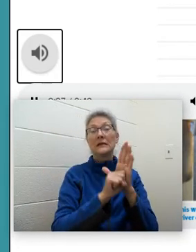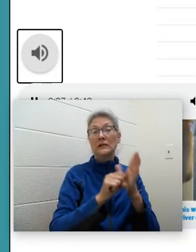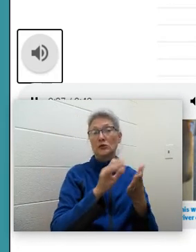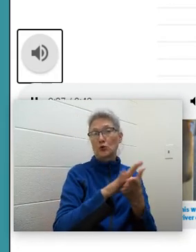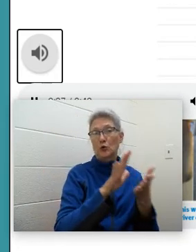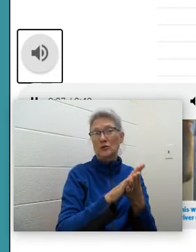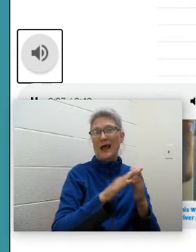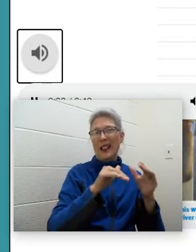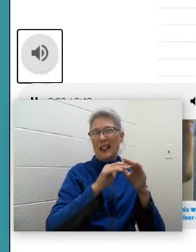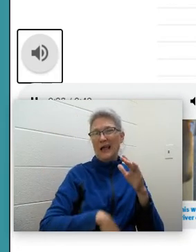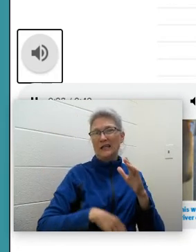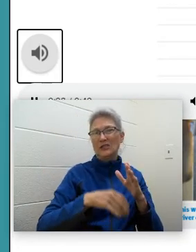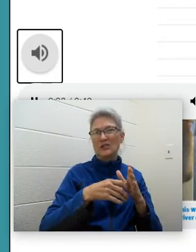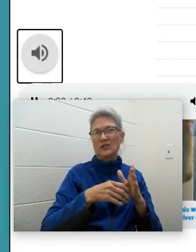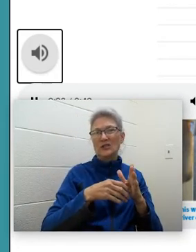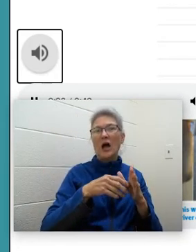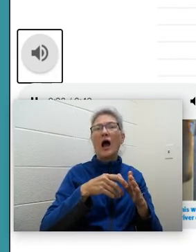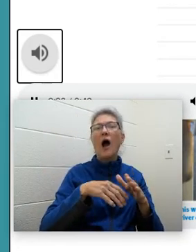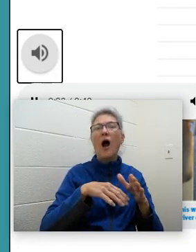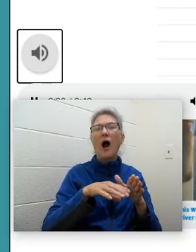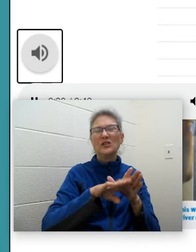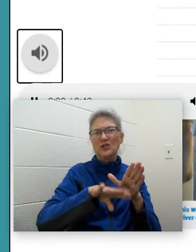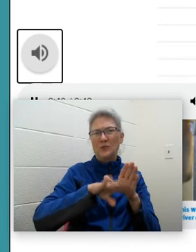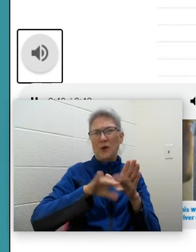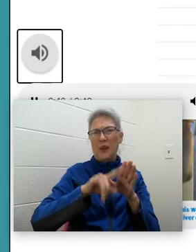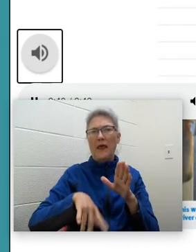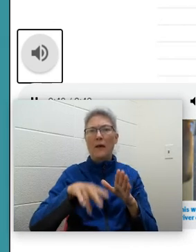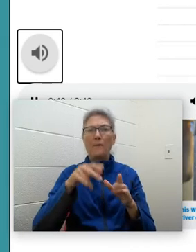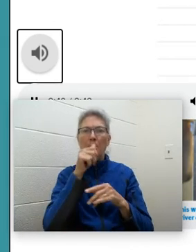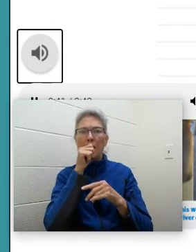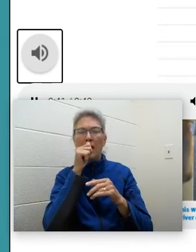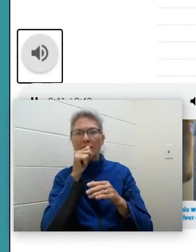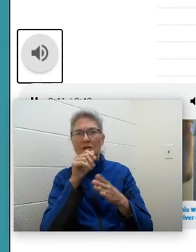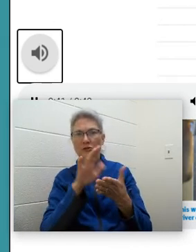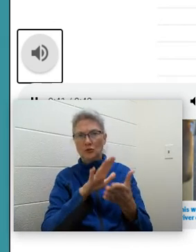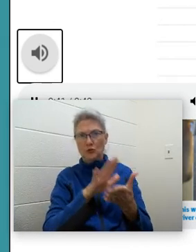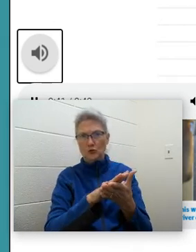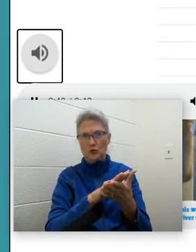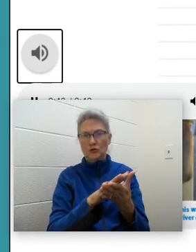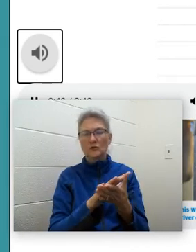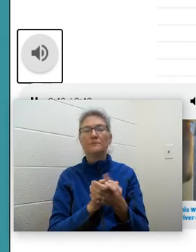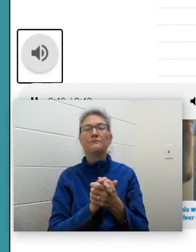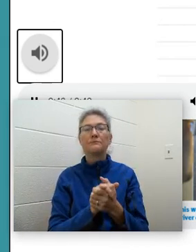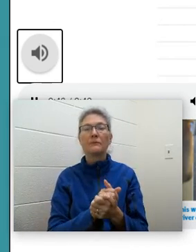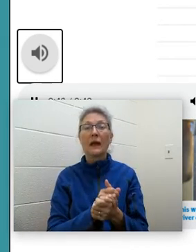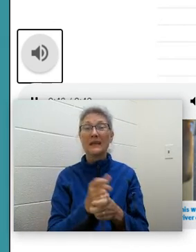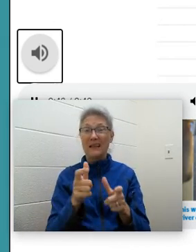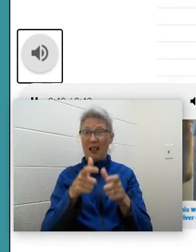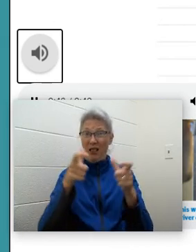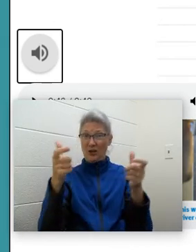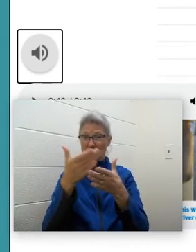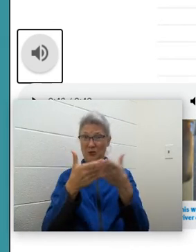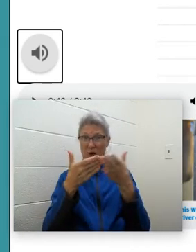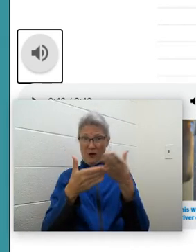for education and health make up the largest part of most state budgets.